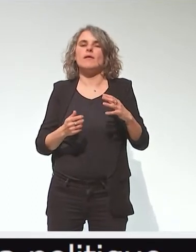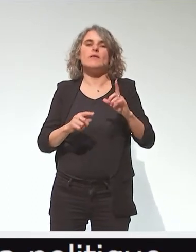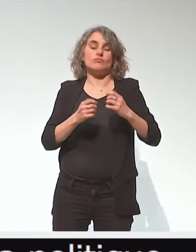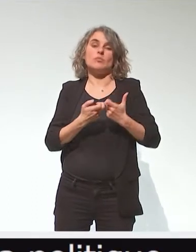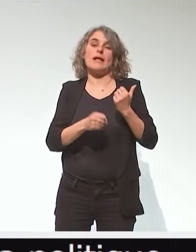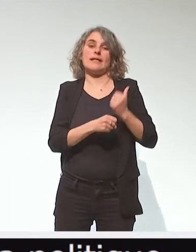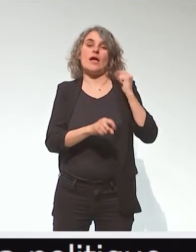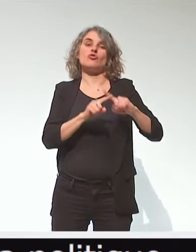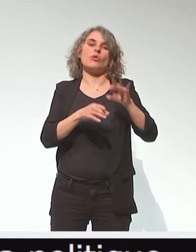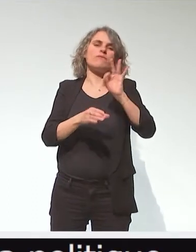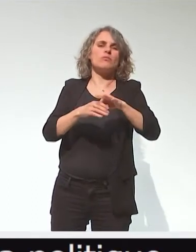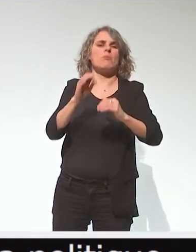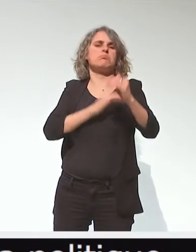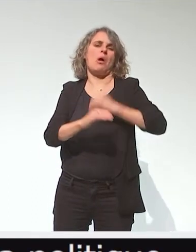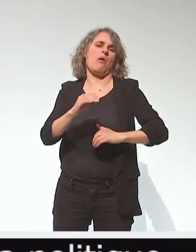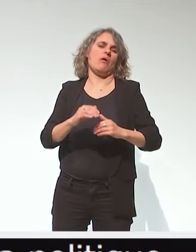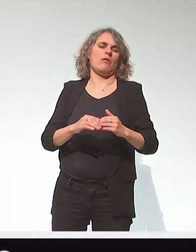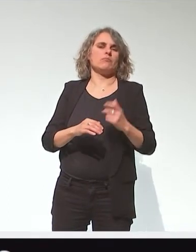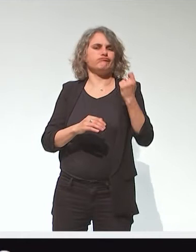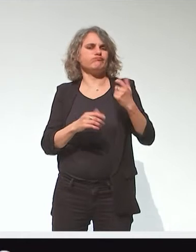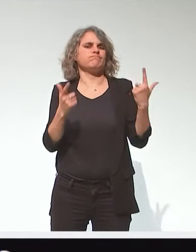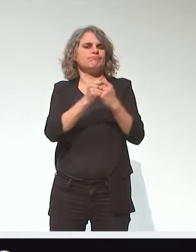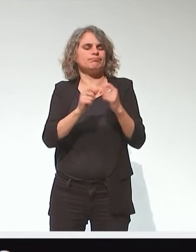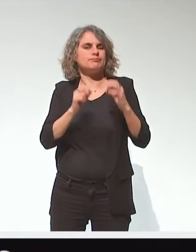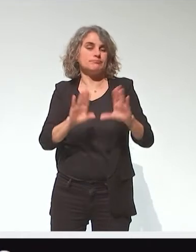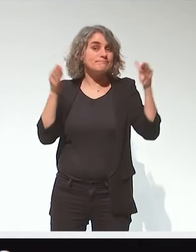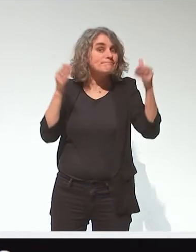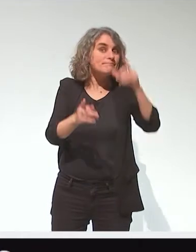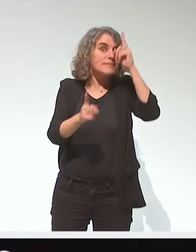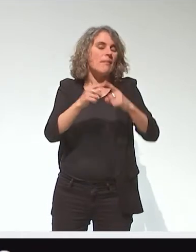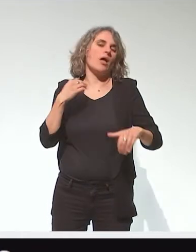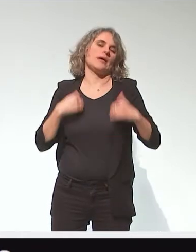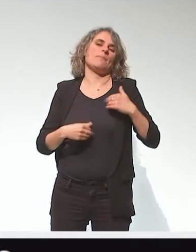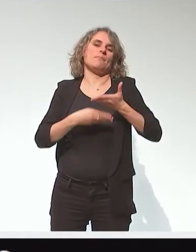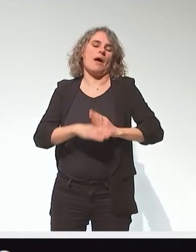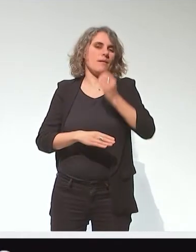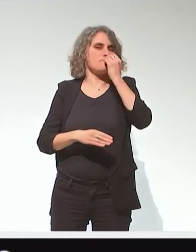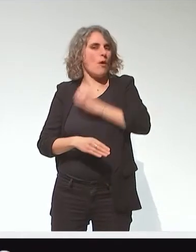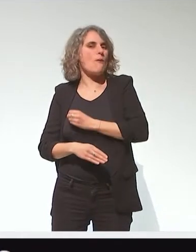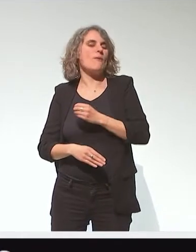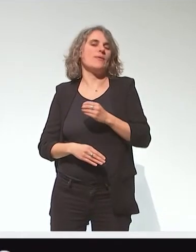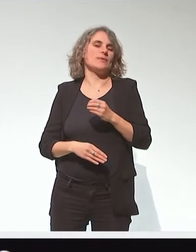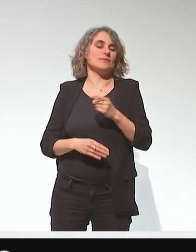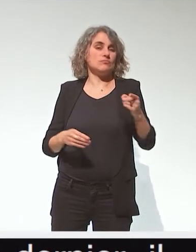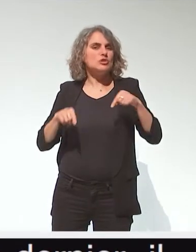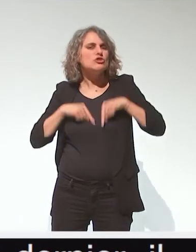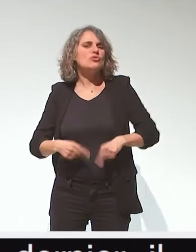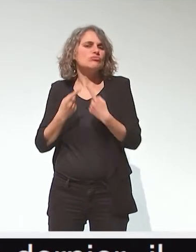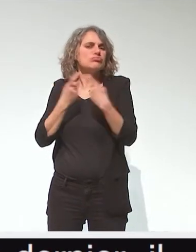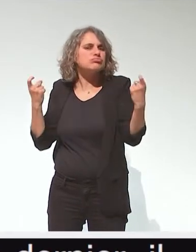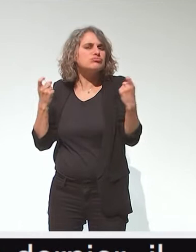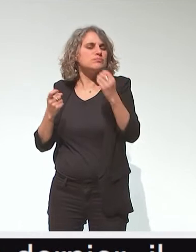for disability adopted by the Cabinet of Ministers as well, which lines out